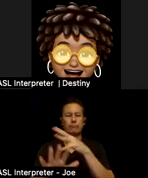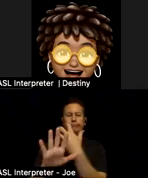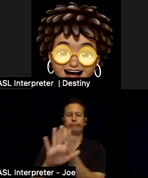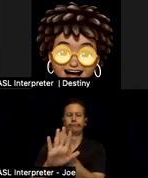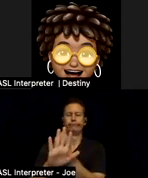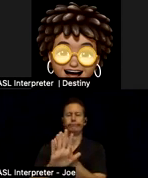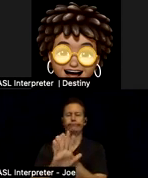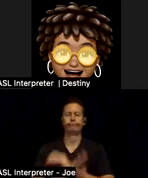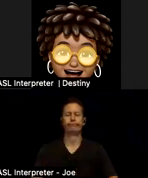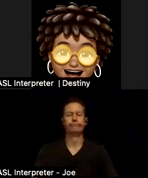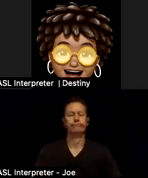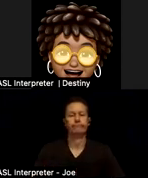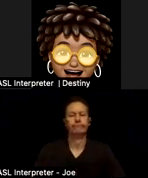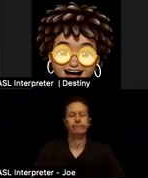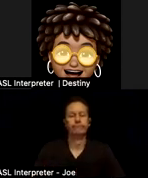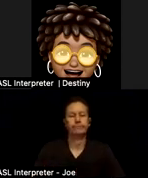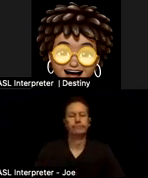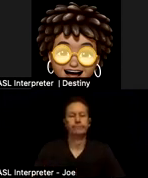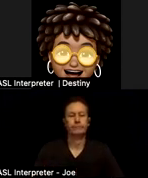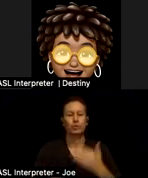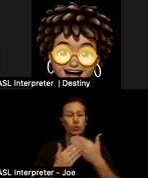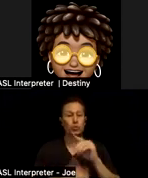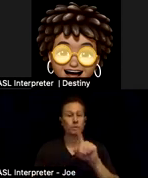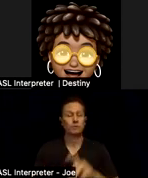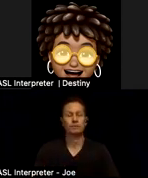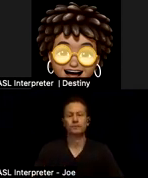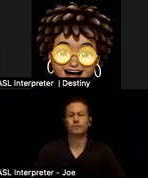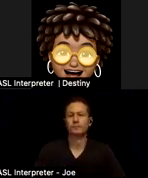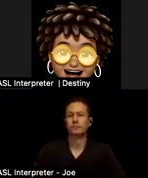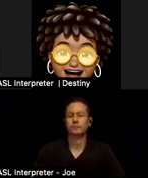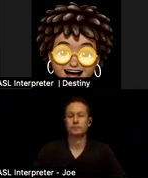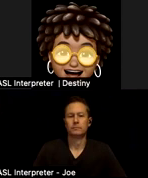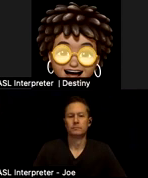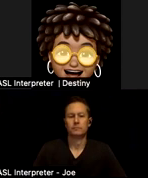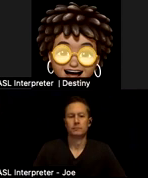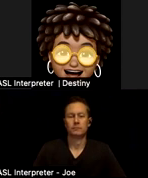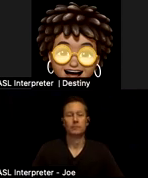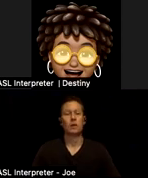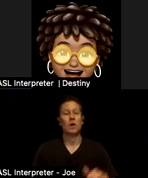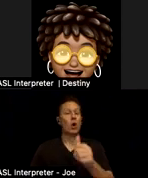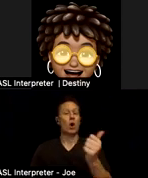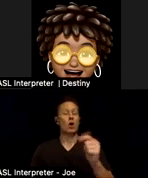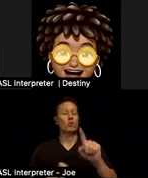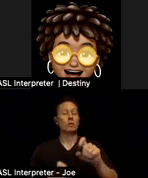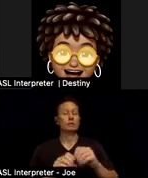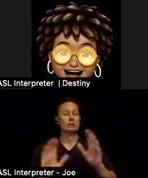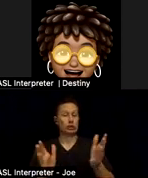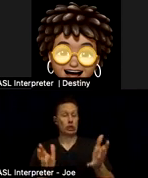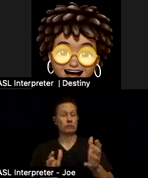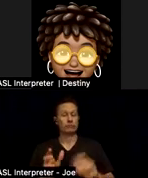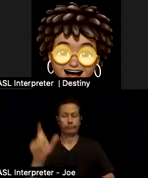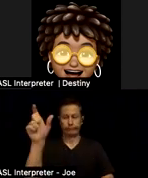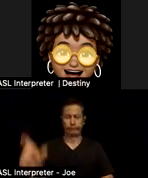So anyway, that's a good question. Yeah. Glen, we have another question in the chat. It's,